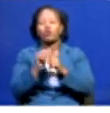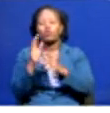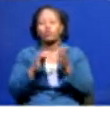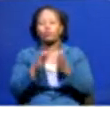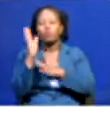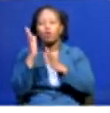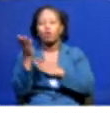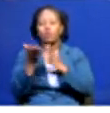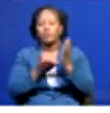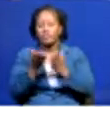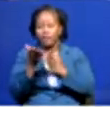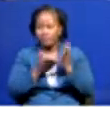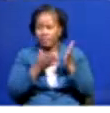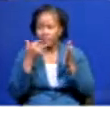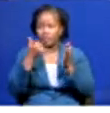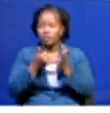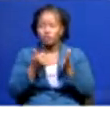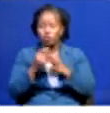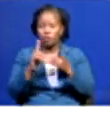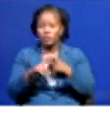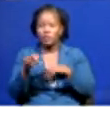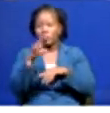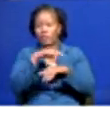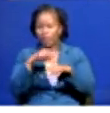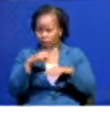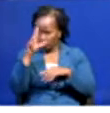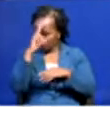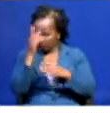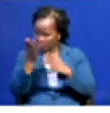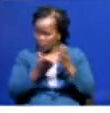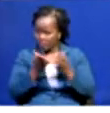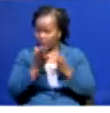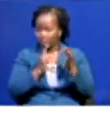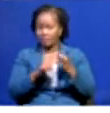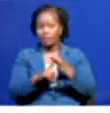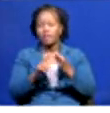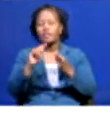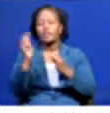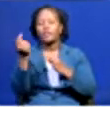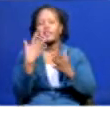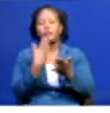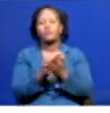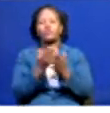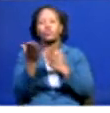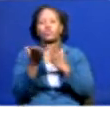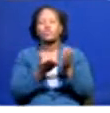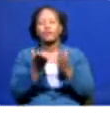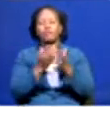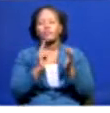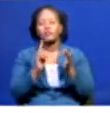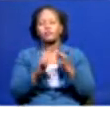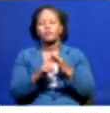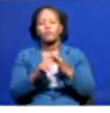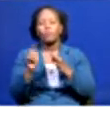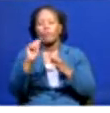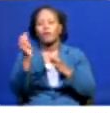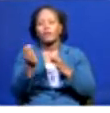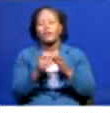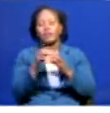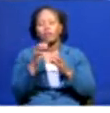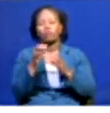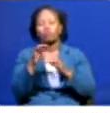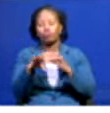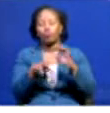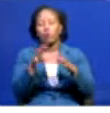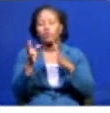services such as the National Police Service, the Kenya Prison Service, Kenya Wildlife Service in Kenya, as well as